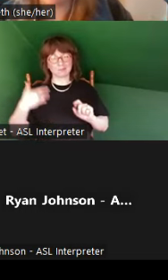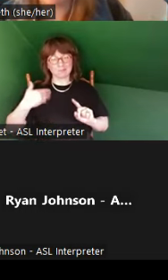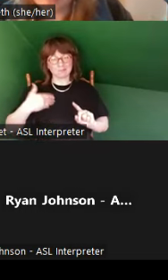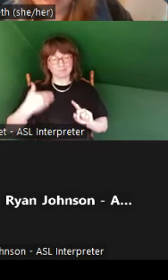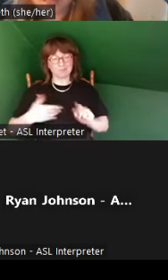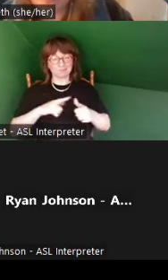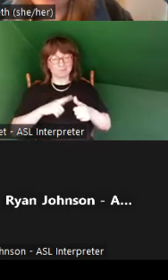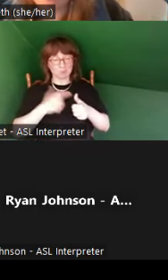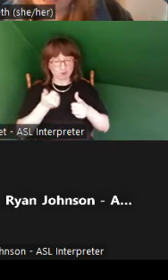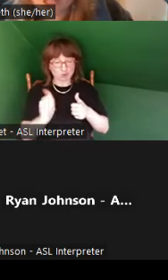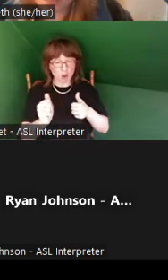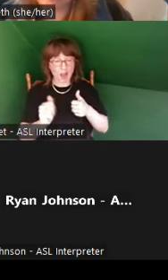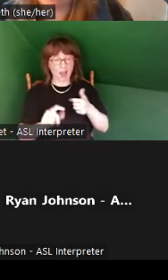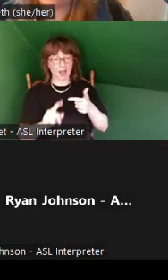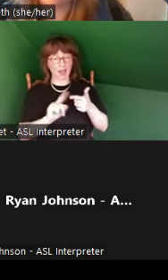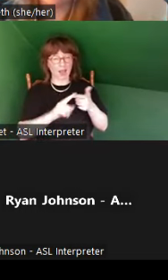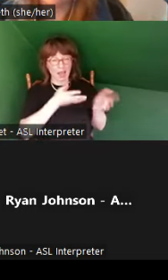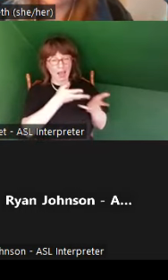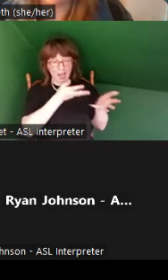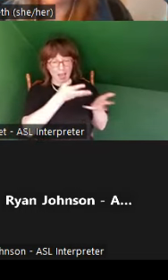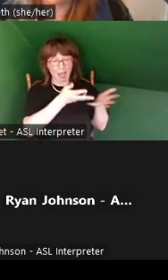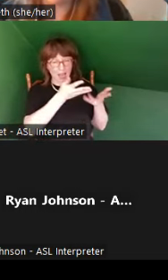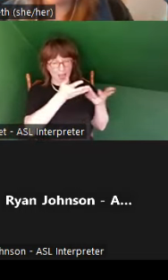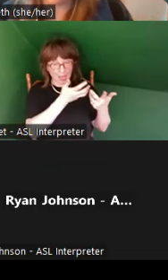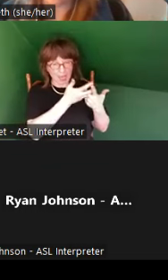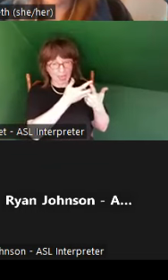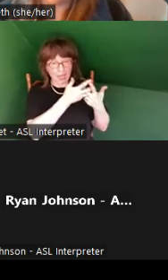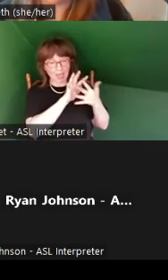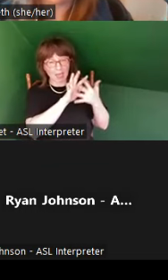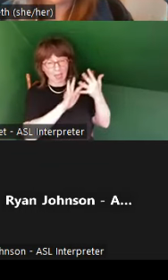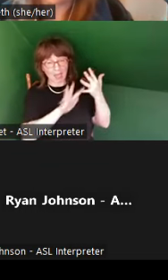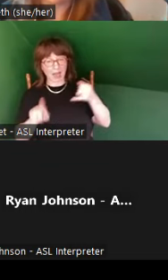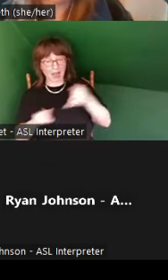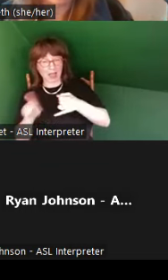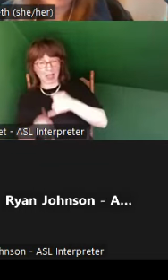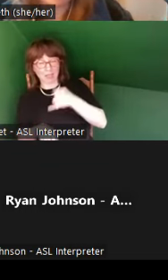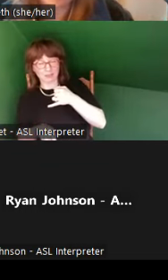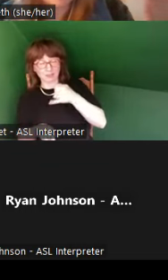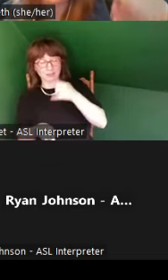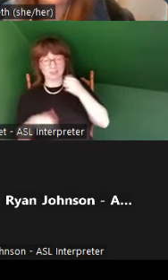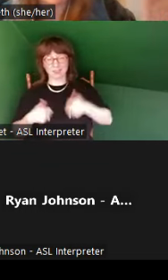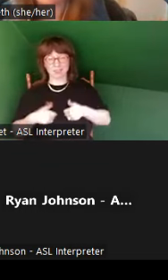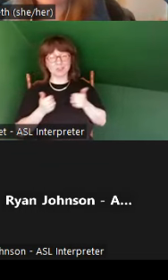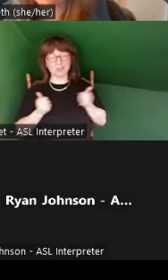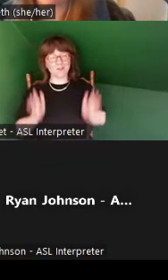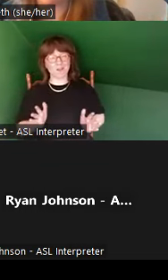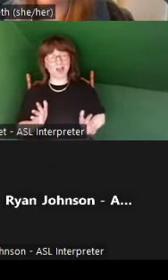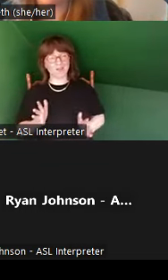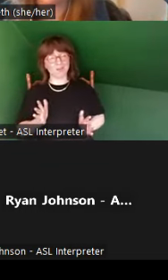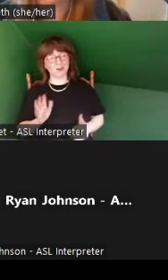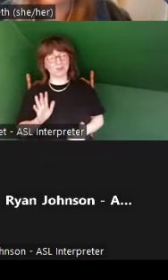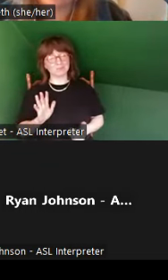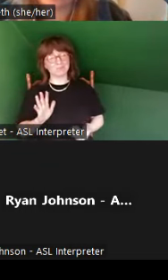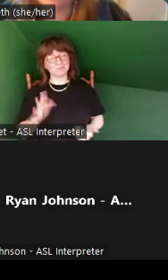attempts to placate or manage the abuser. It's really likely that the survivor tried all of these other